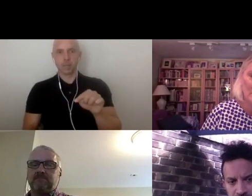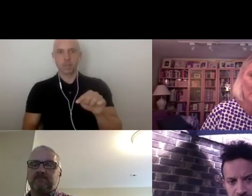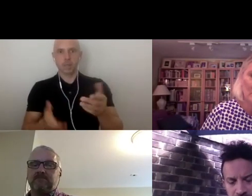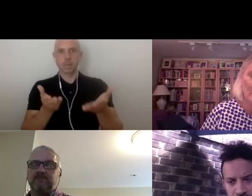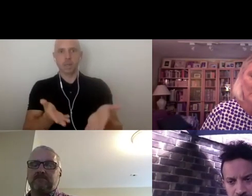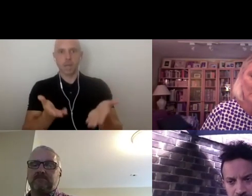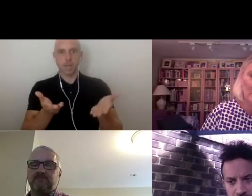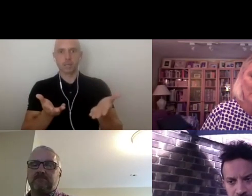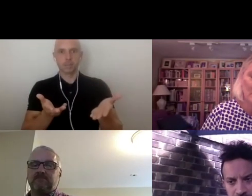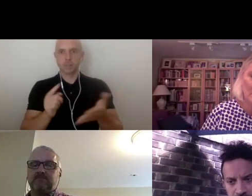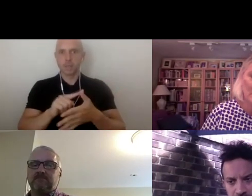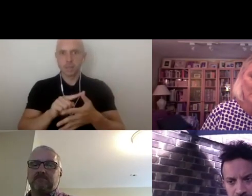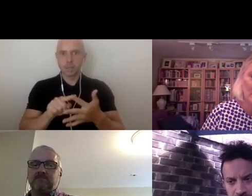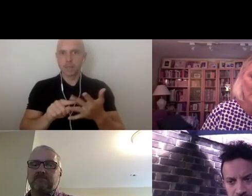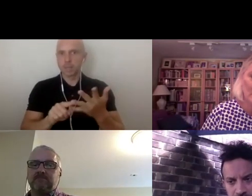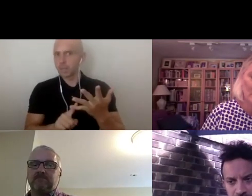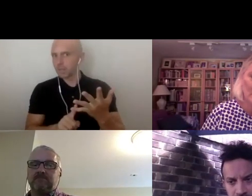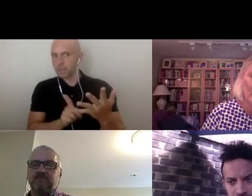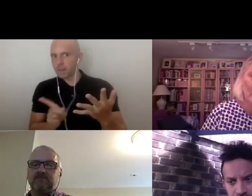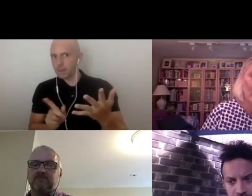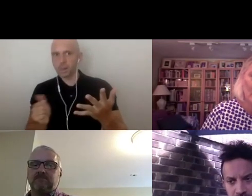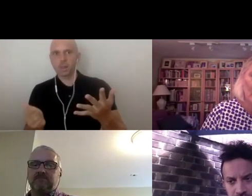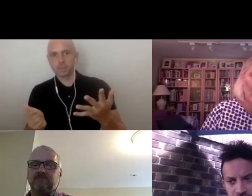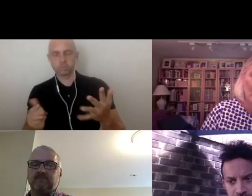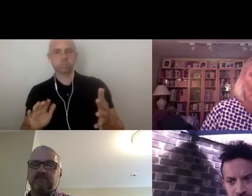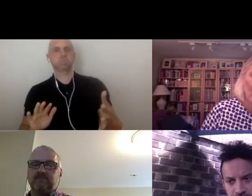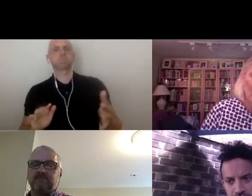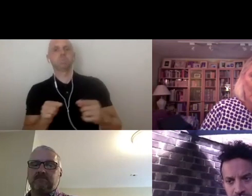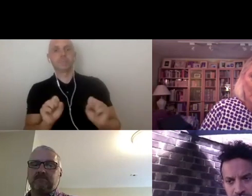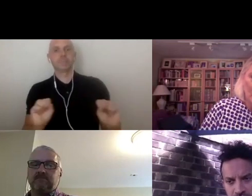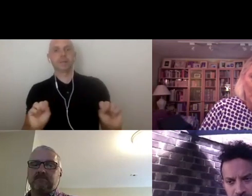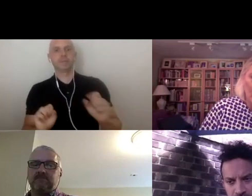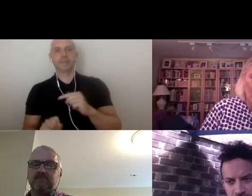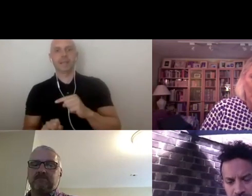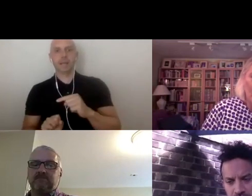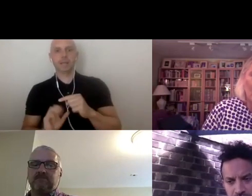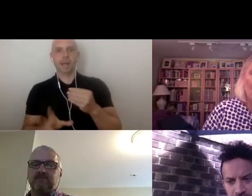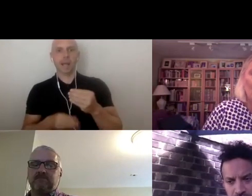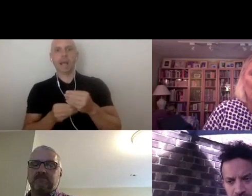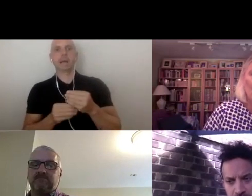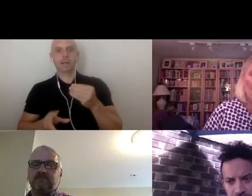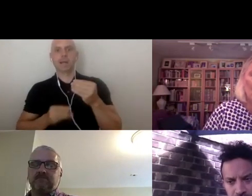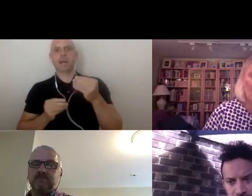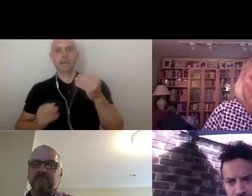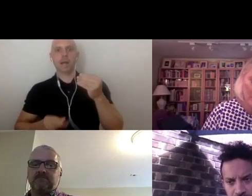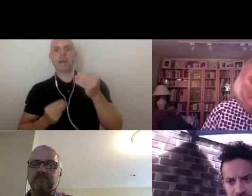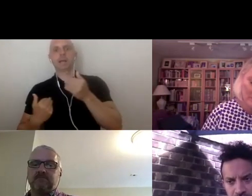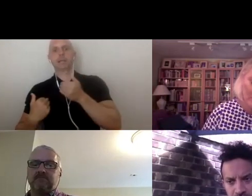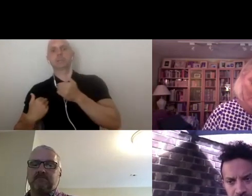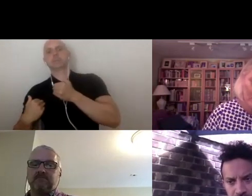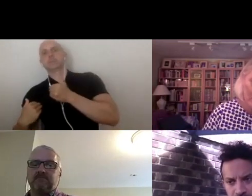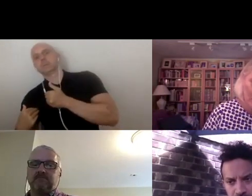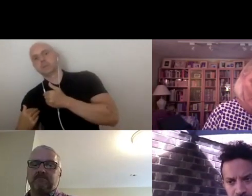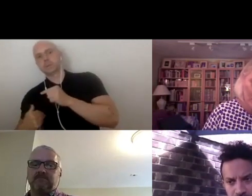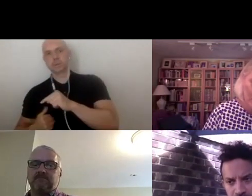by making all of the responsibilities theirs to make their audiences safe is adding additional burden to a lot of smaller and